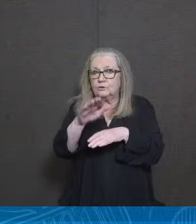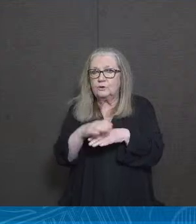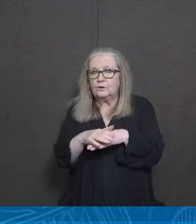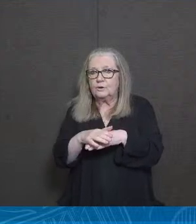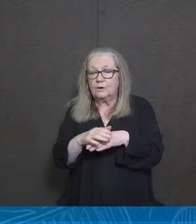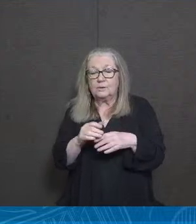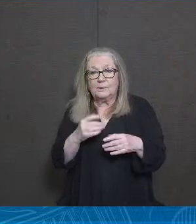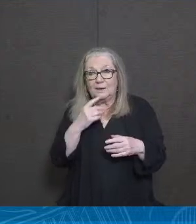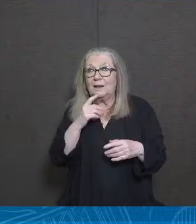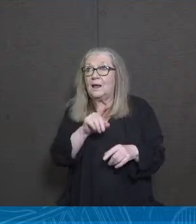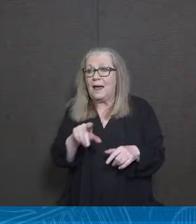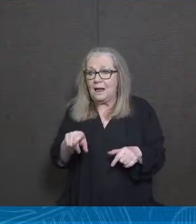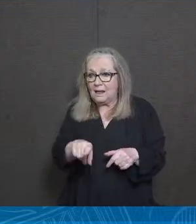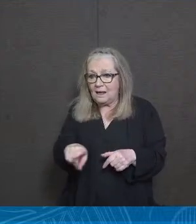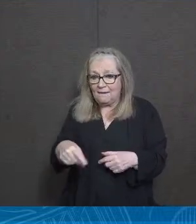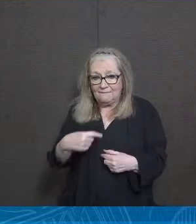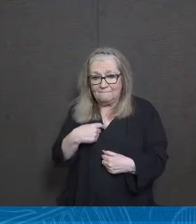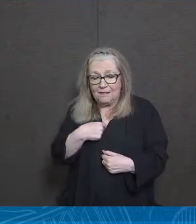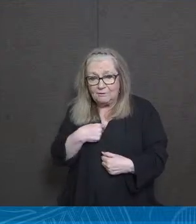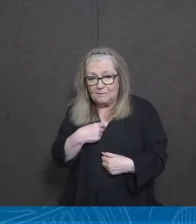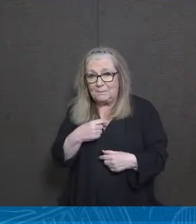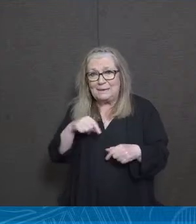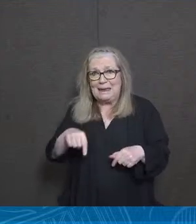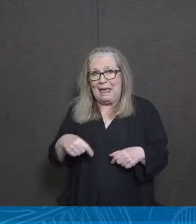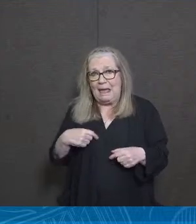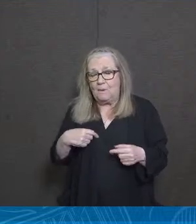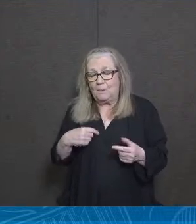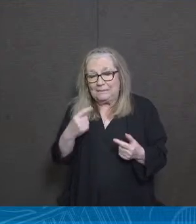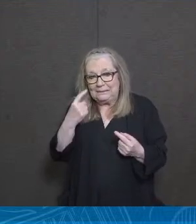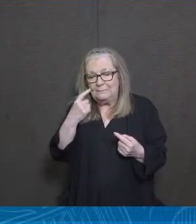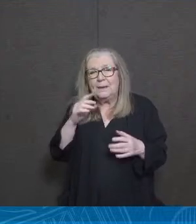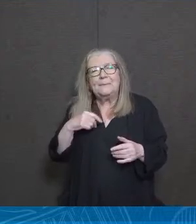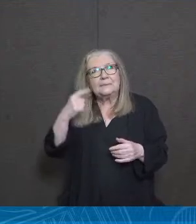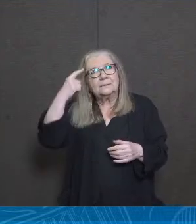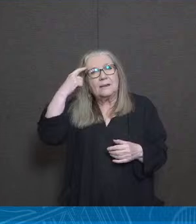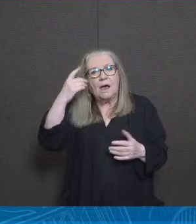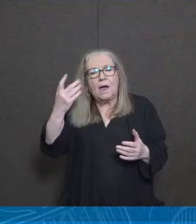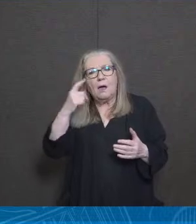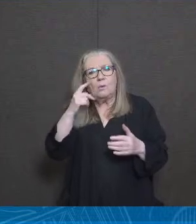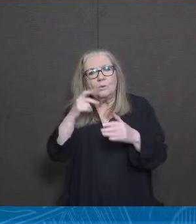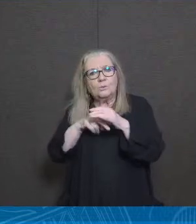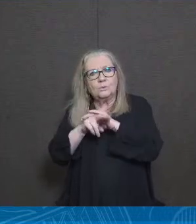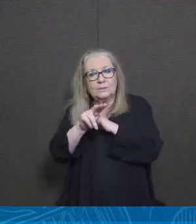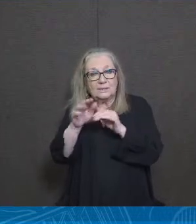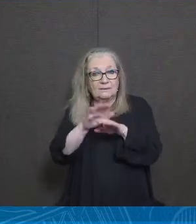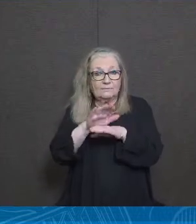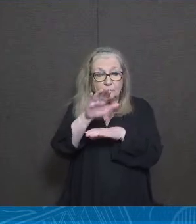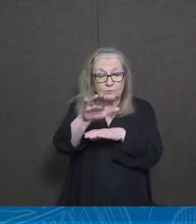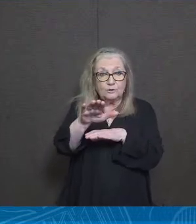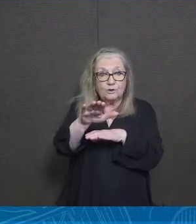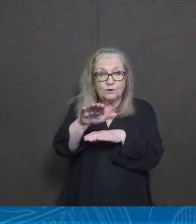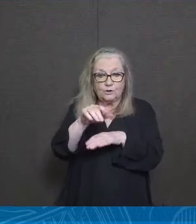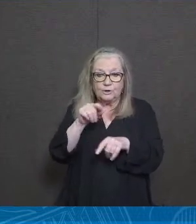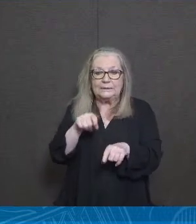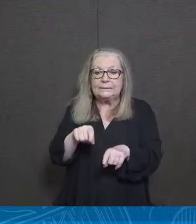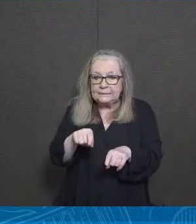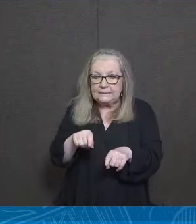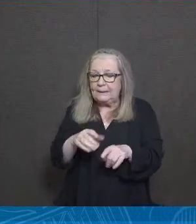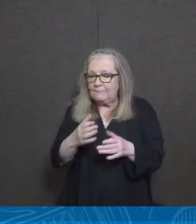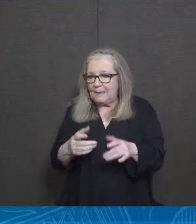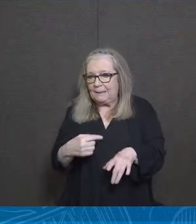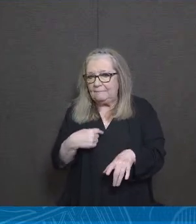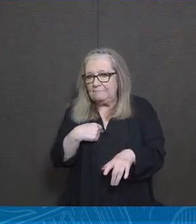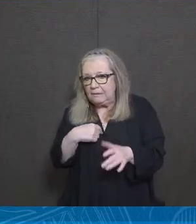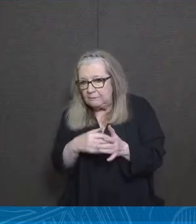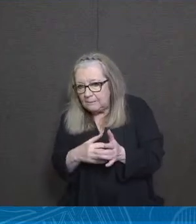vulnerability now, right, because perhaps now it's too late actually. Perhaps we should just foresee, okay, what are some future vulnerabilities that we can already